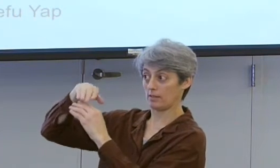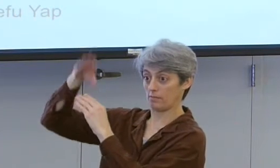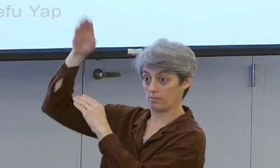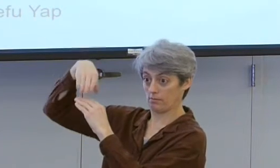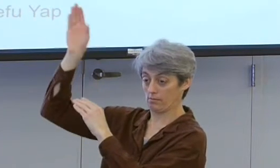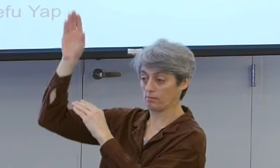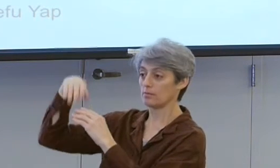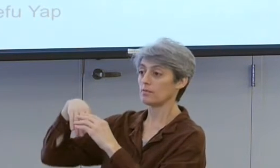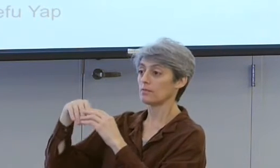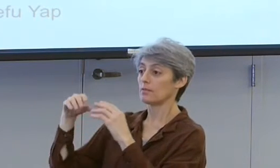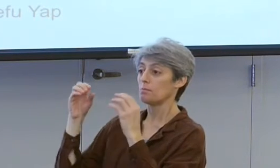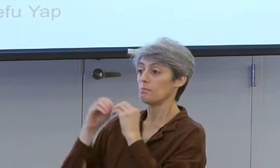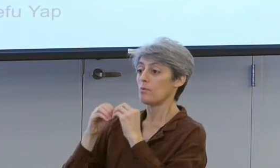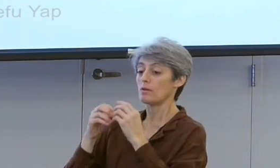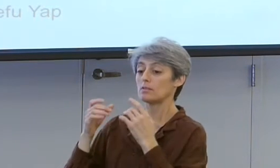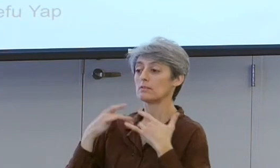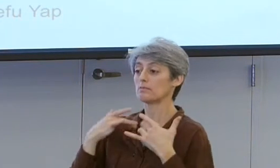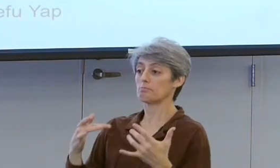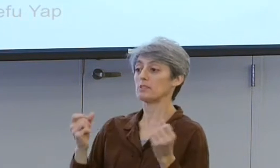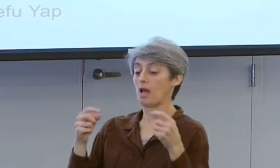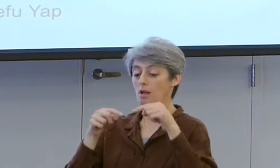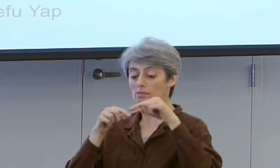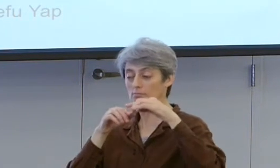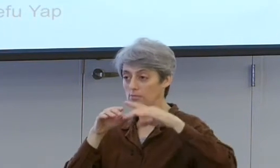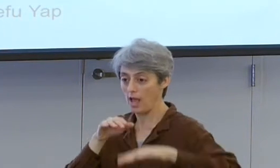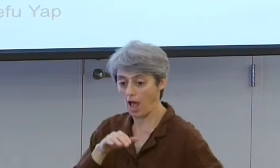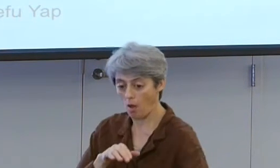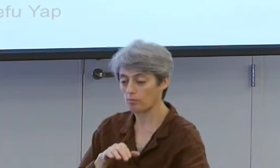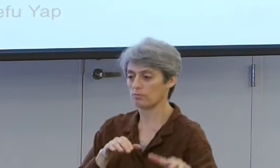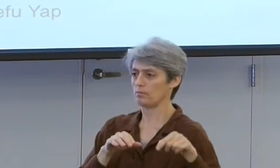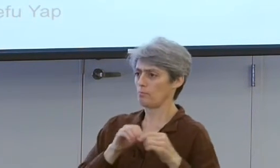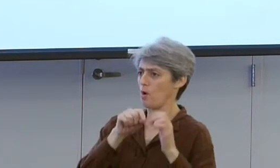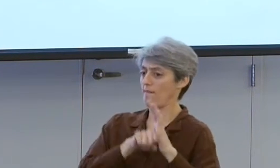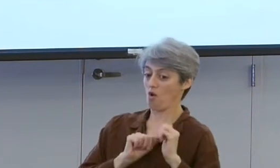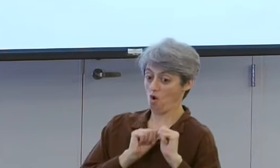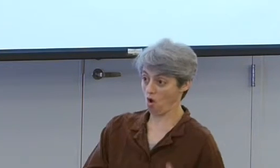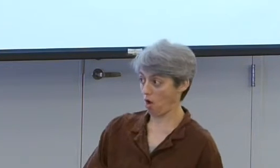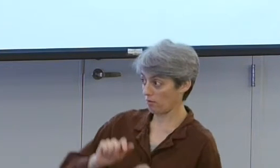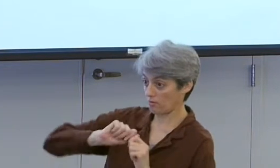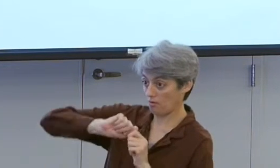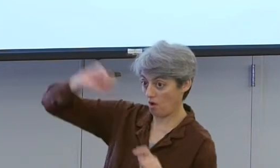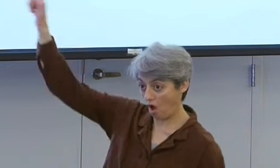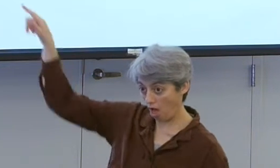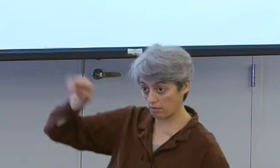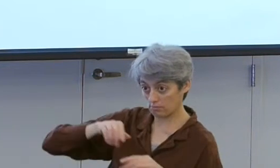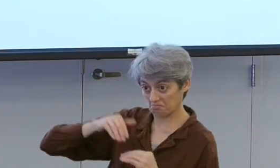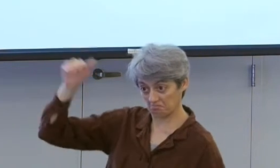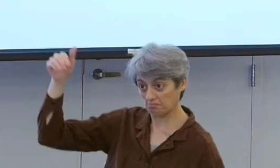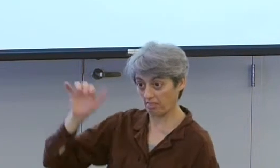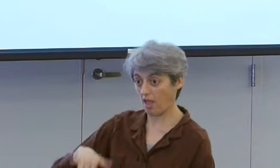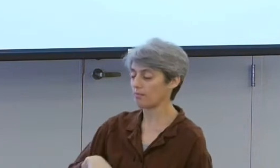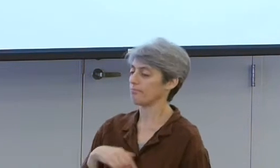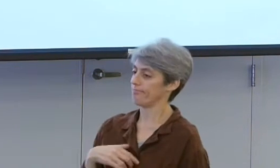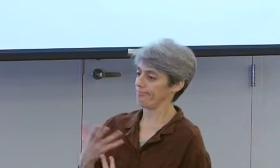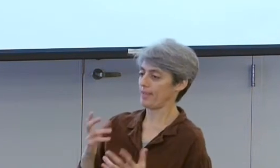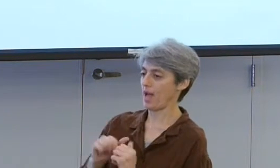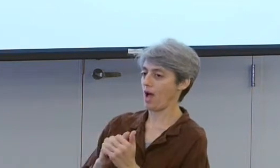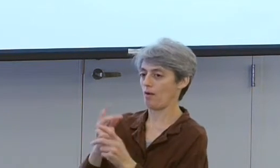and signs with more downward lexical motions more negative in meaning? How are we going to find out? Well, we're going to construct our